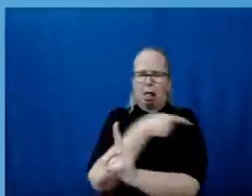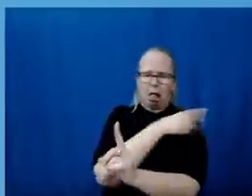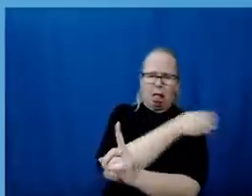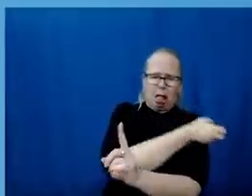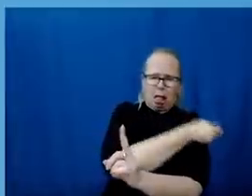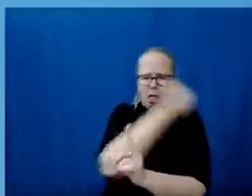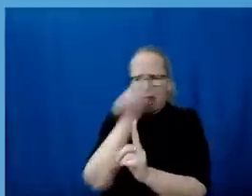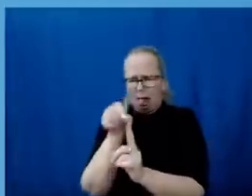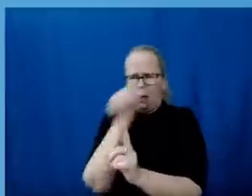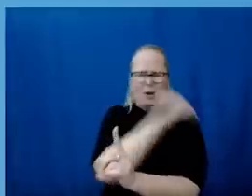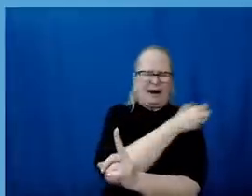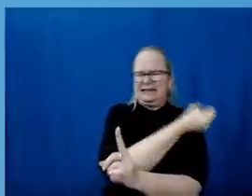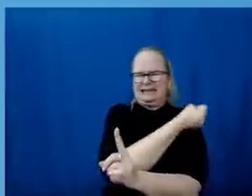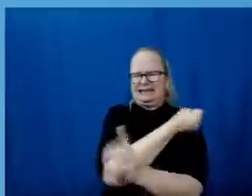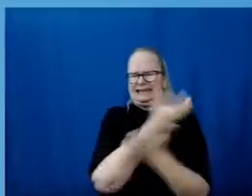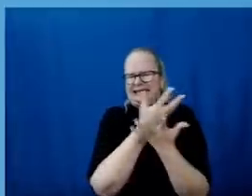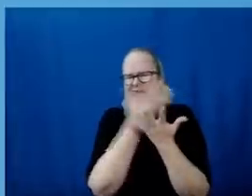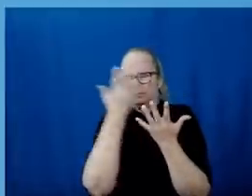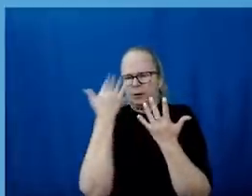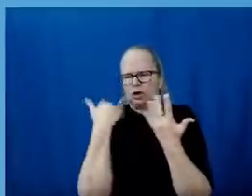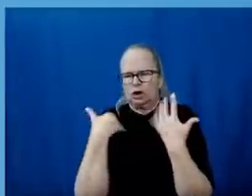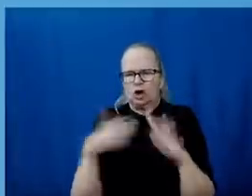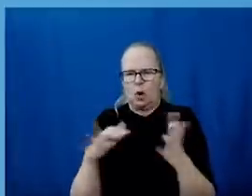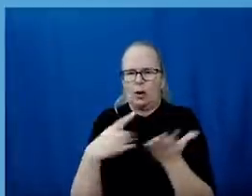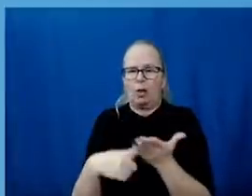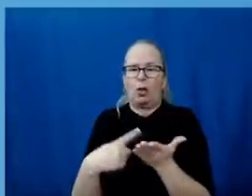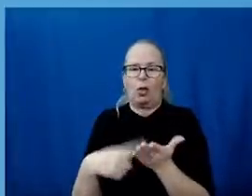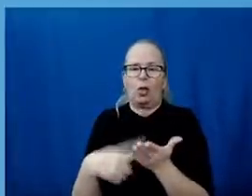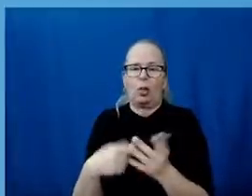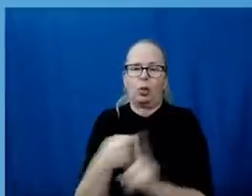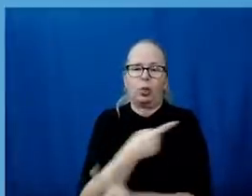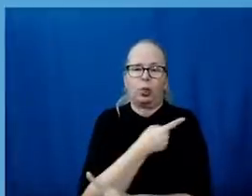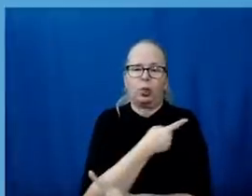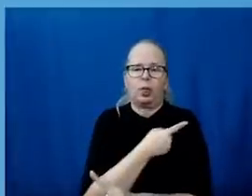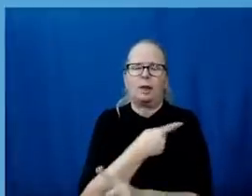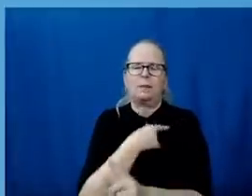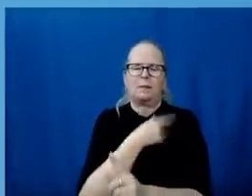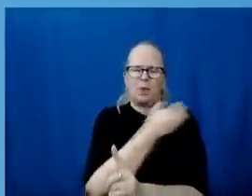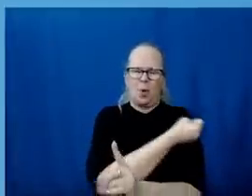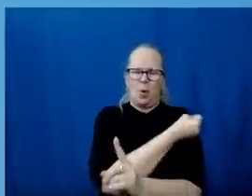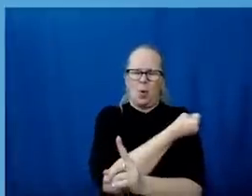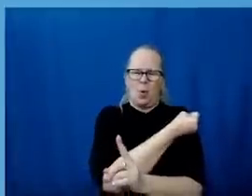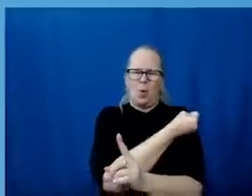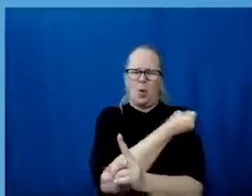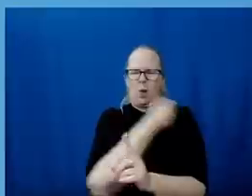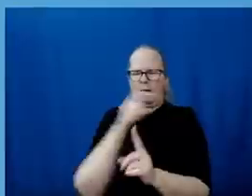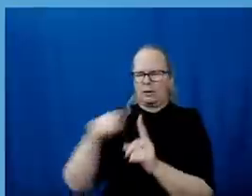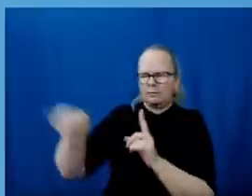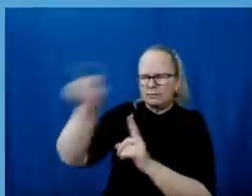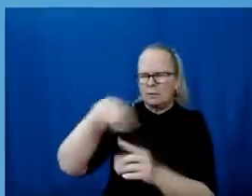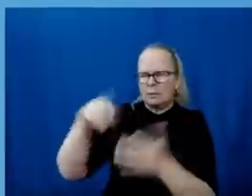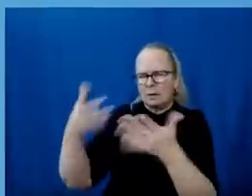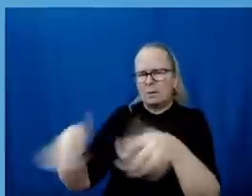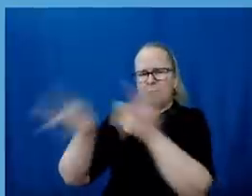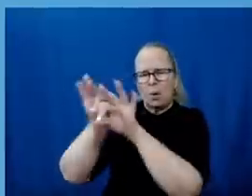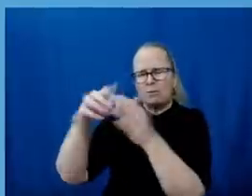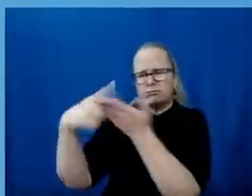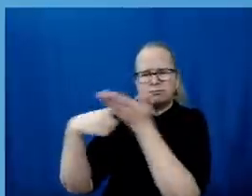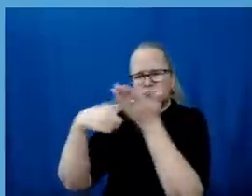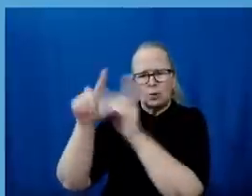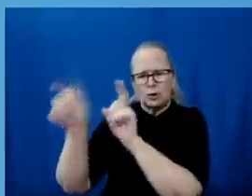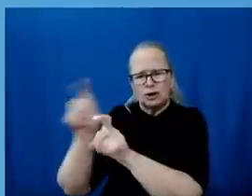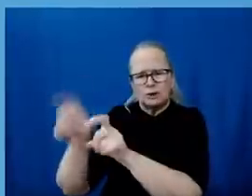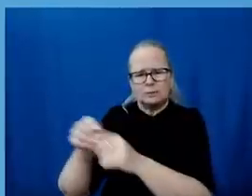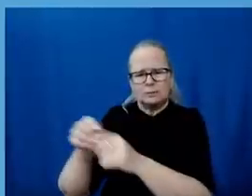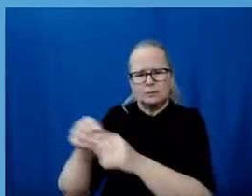weeds. But sure. I suspect there's a lot of other more pressing concerns. Well, I can definitely throw